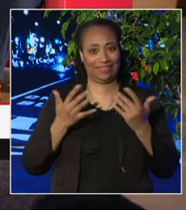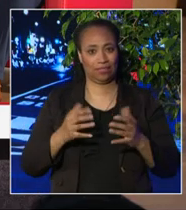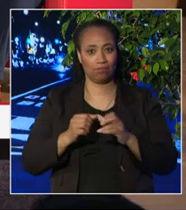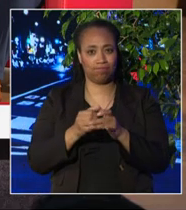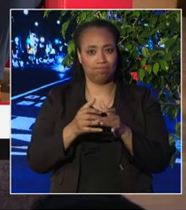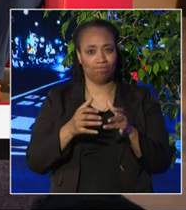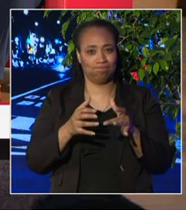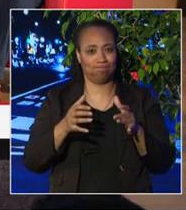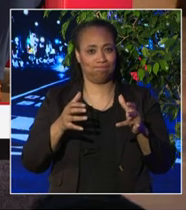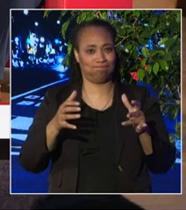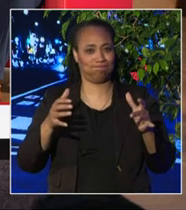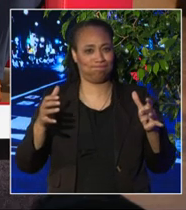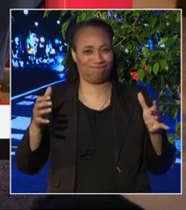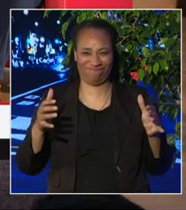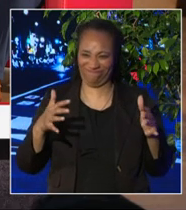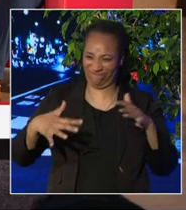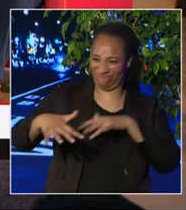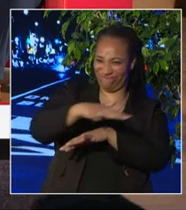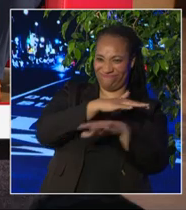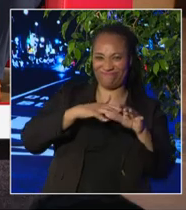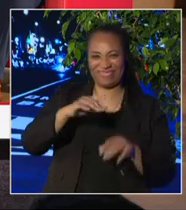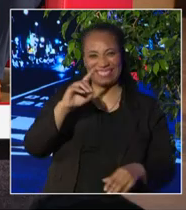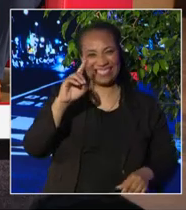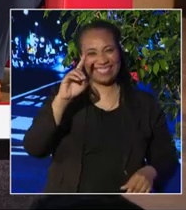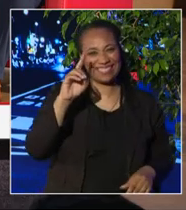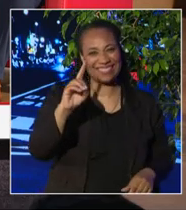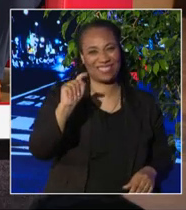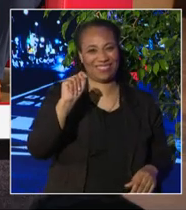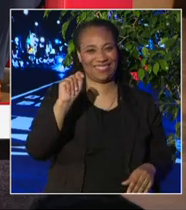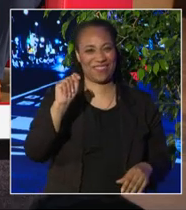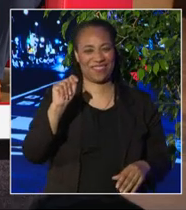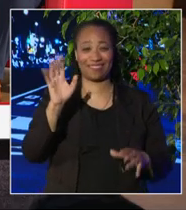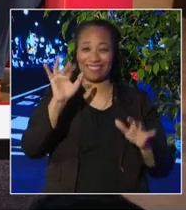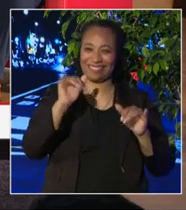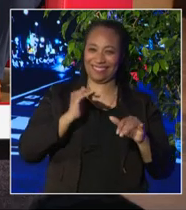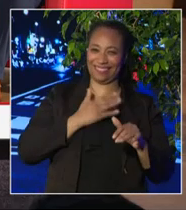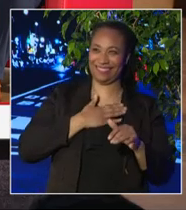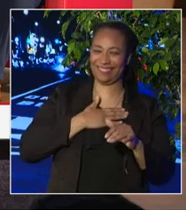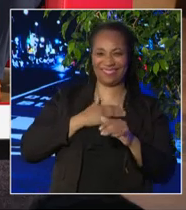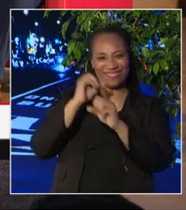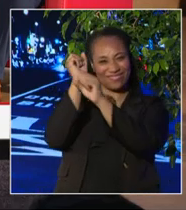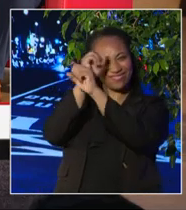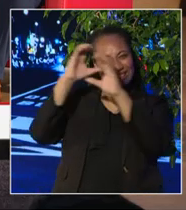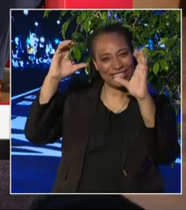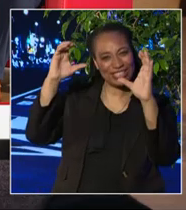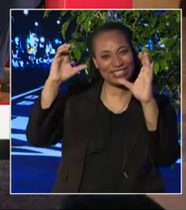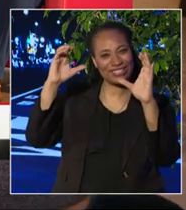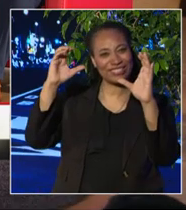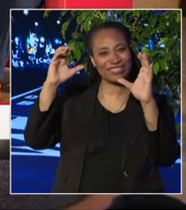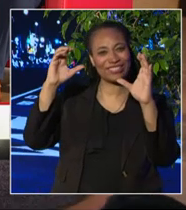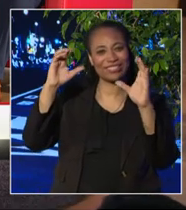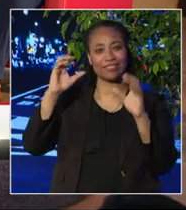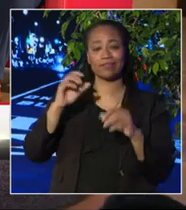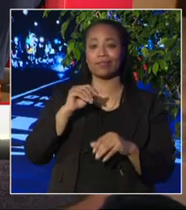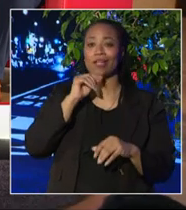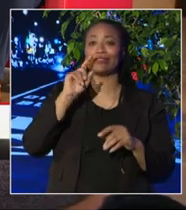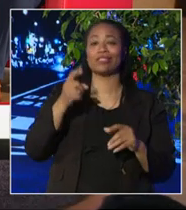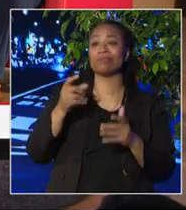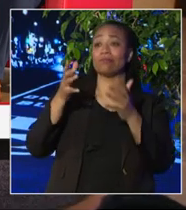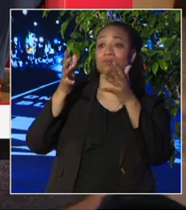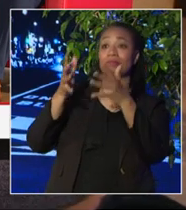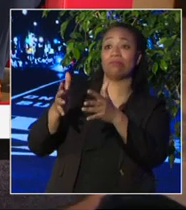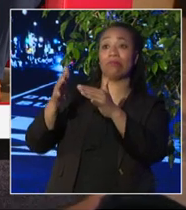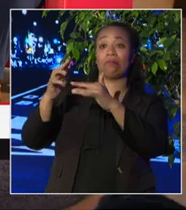on how to not dump underutilized federal buildings, but have an orderly plan